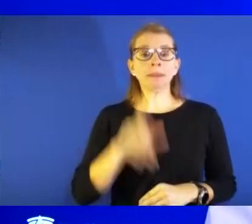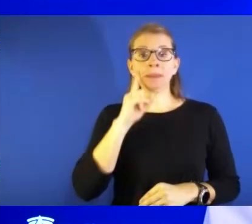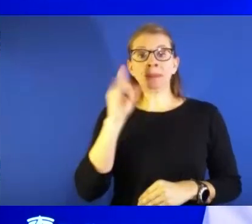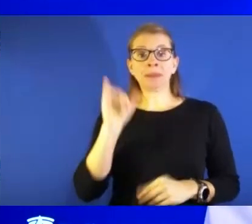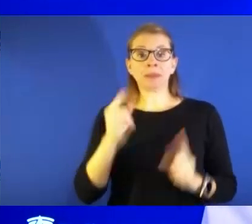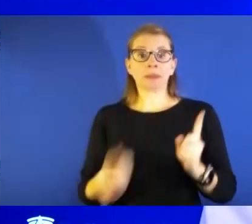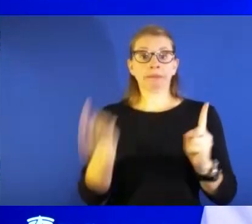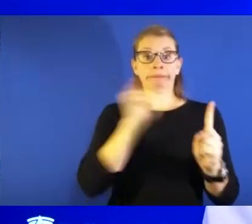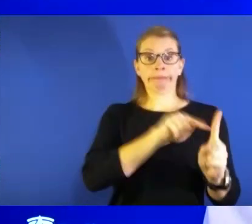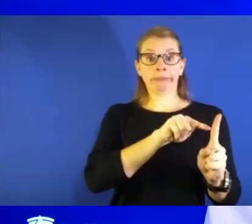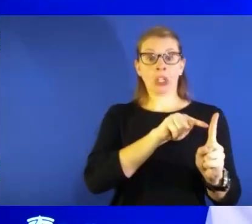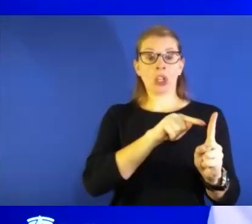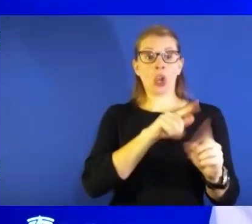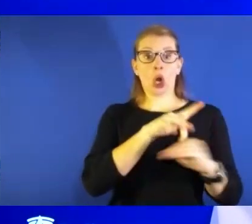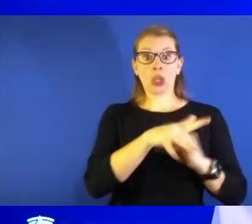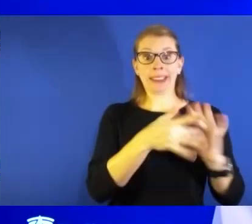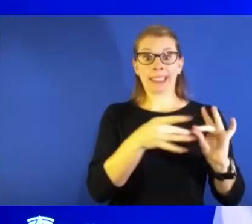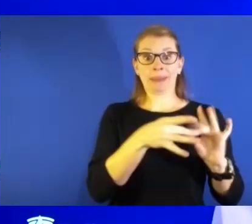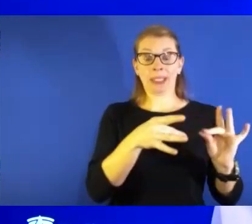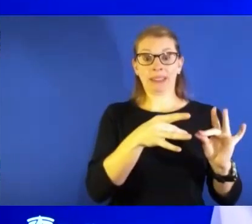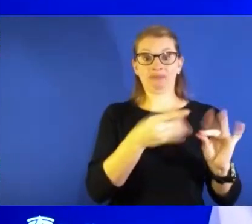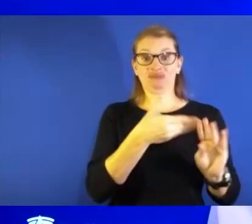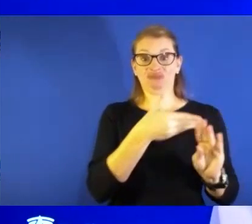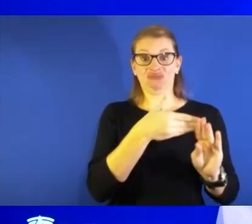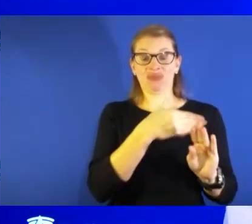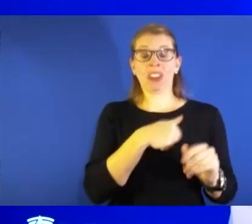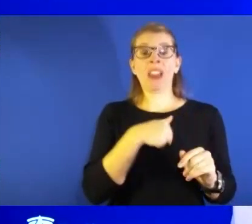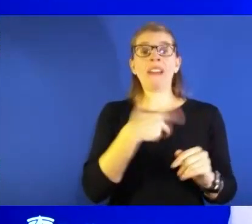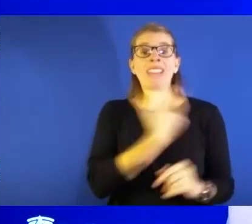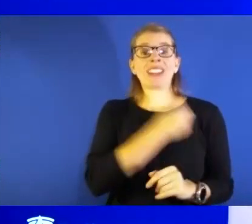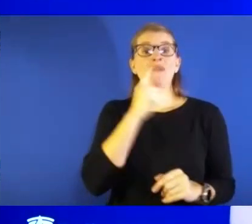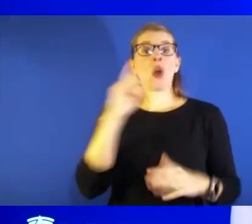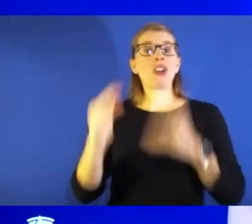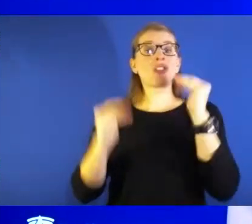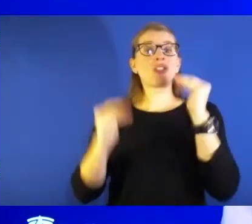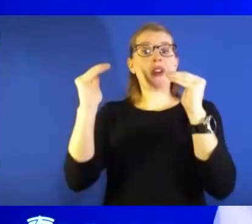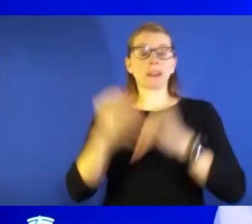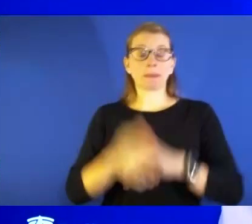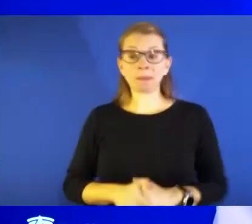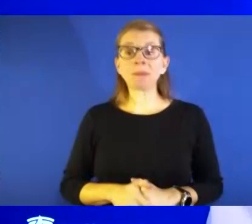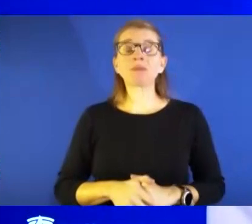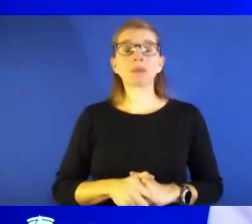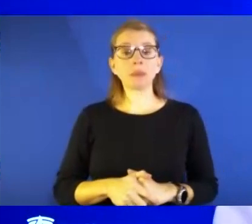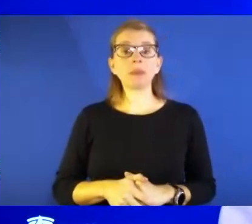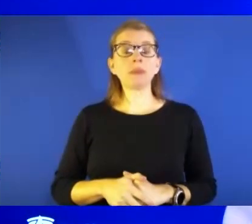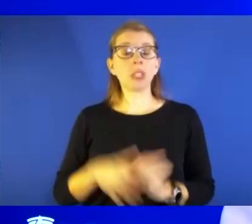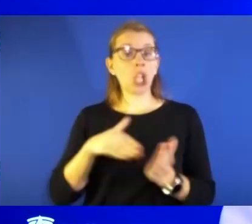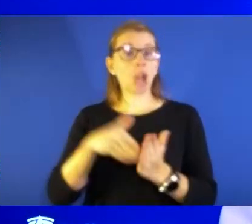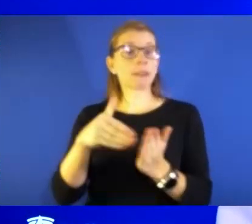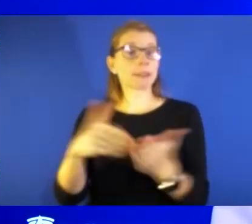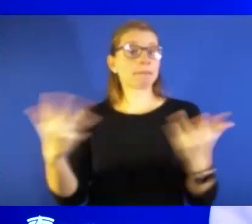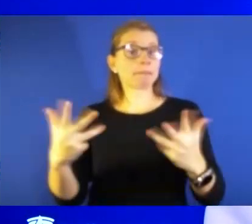earlier statements about vaccines for adults. So a lot of times, as children, we do